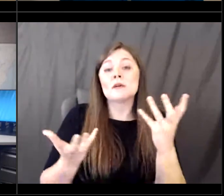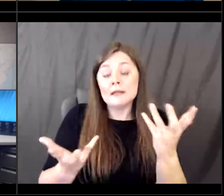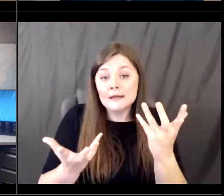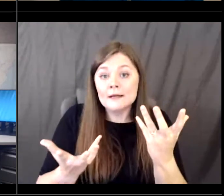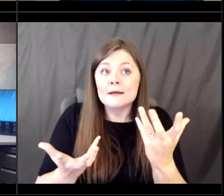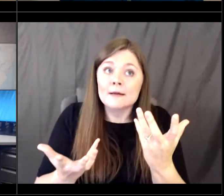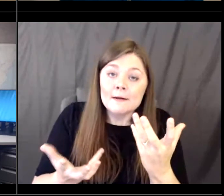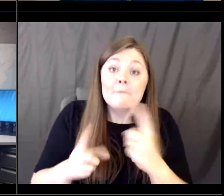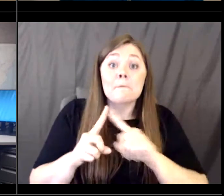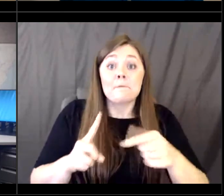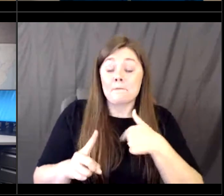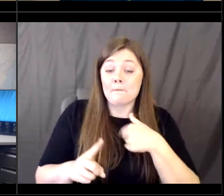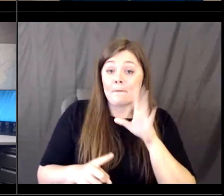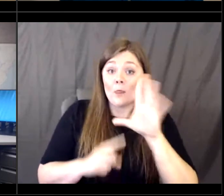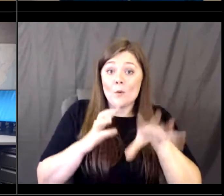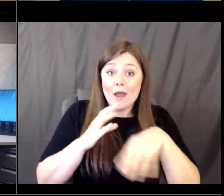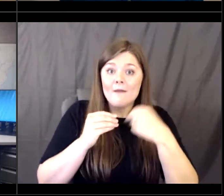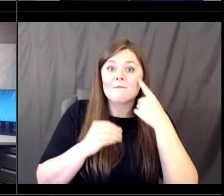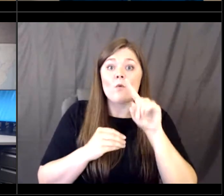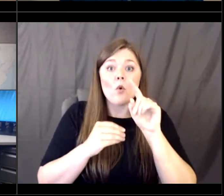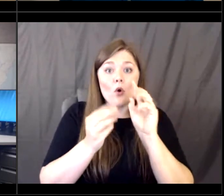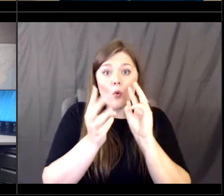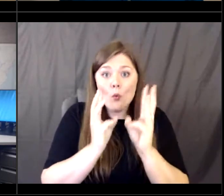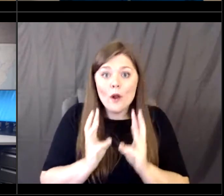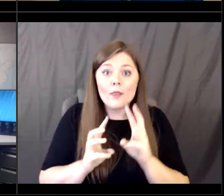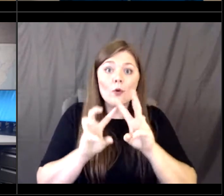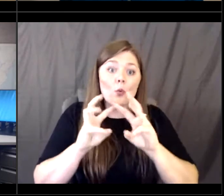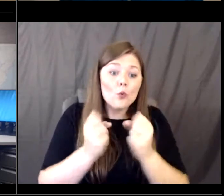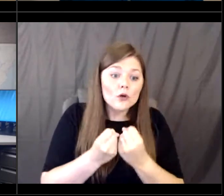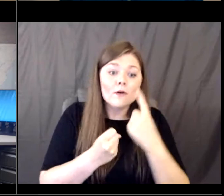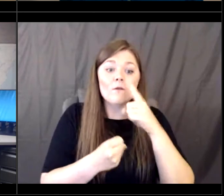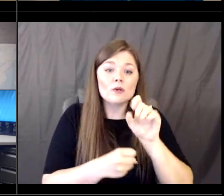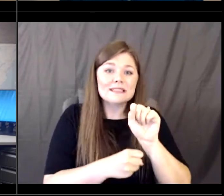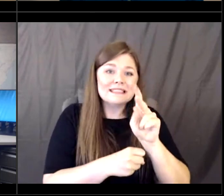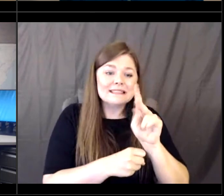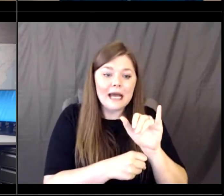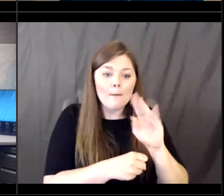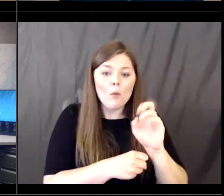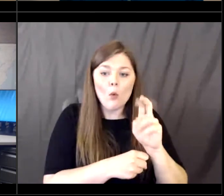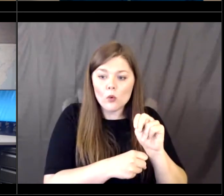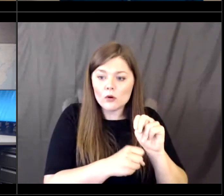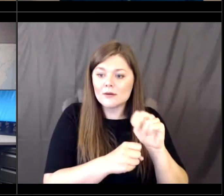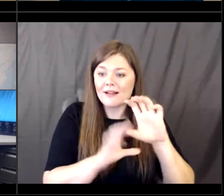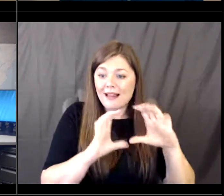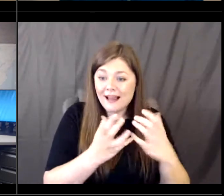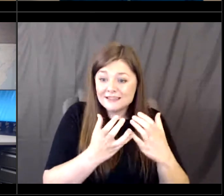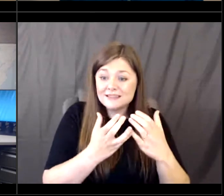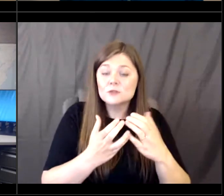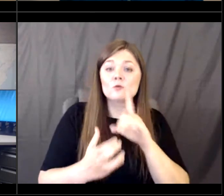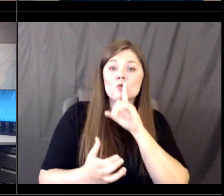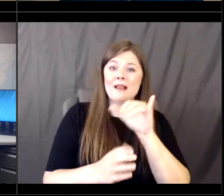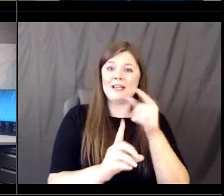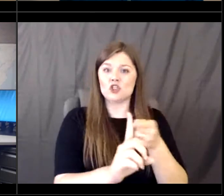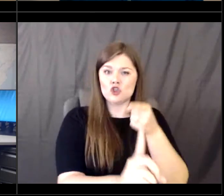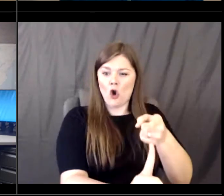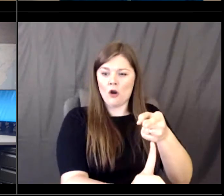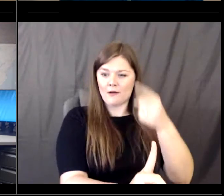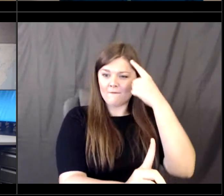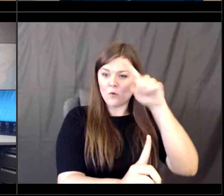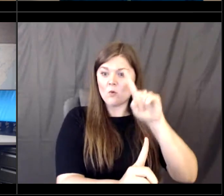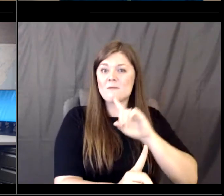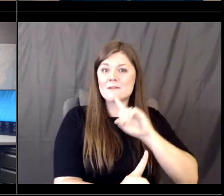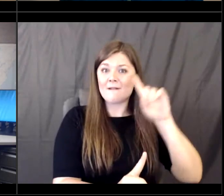for weather workshops or Skywarn classes that are targeted for the deaf and hard of hearing